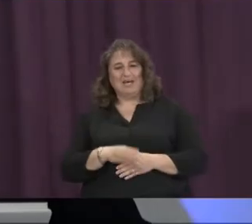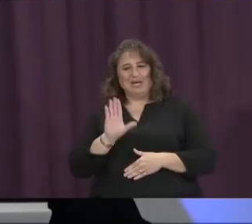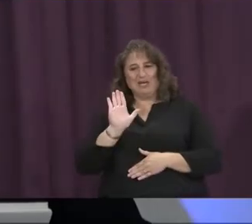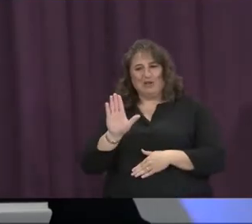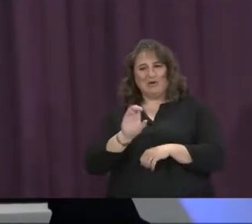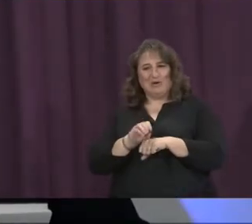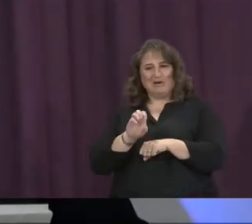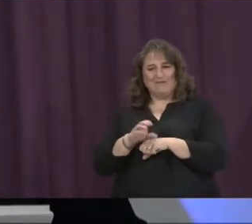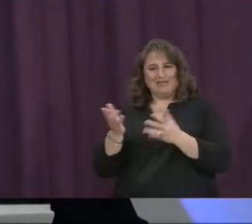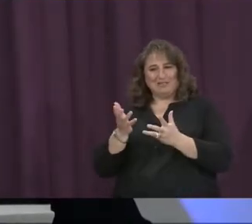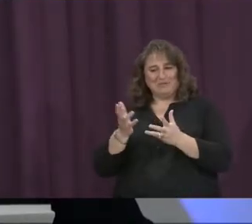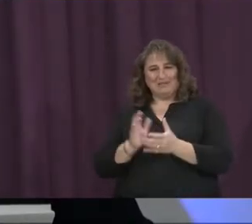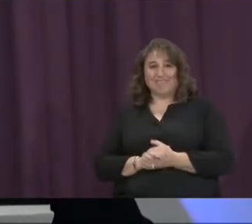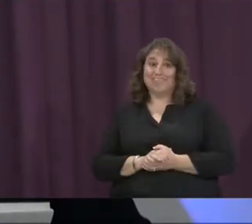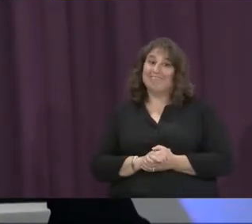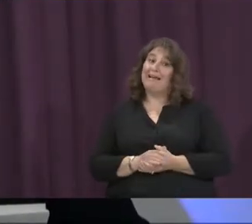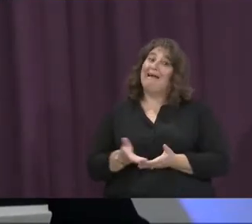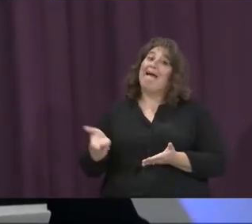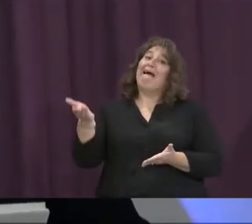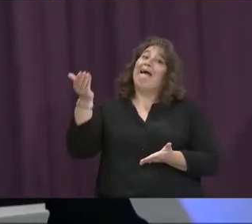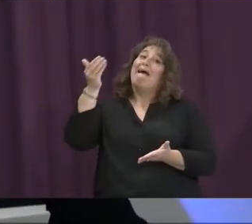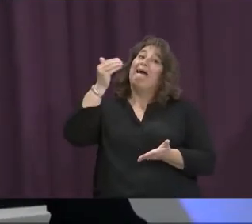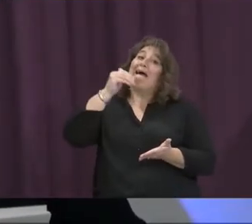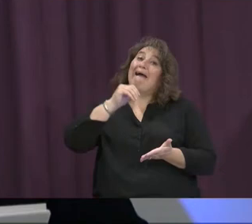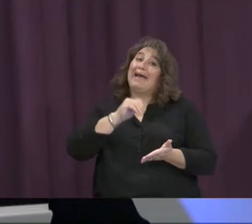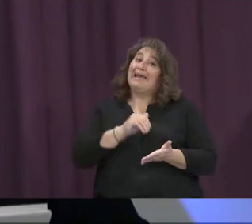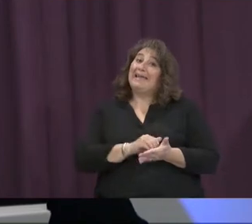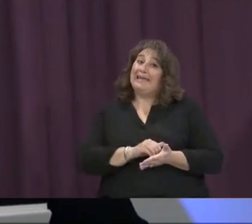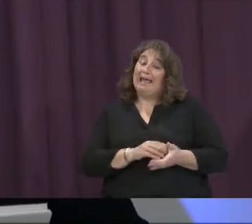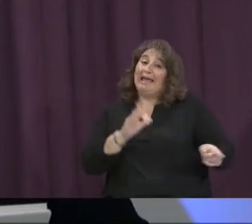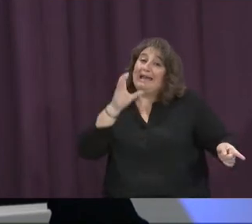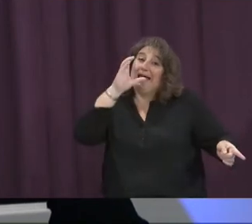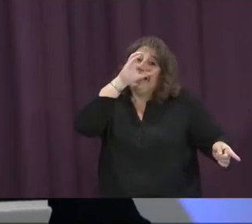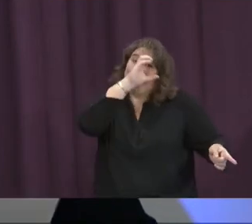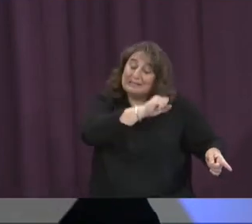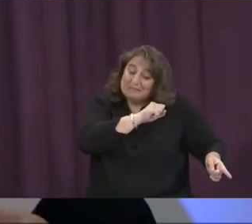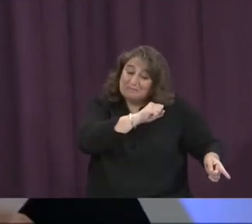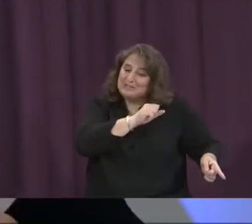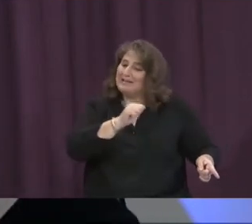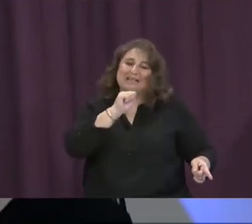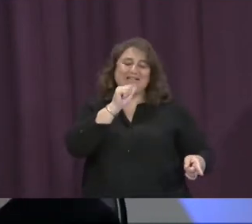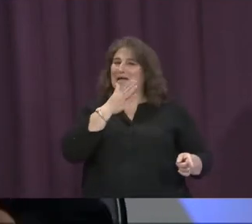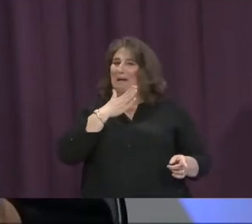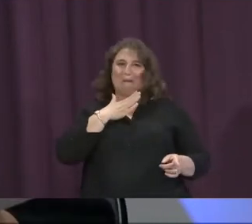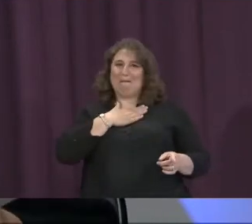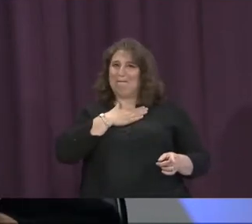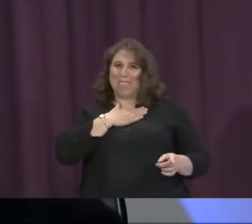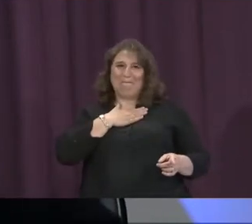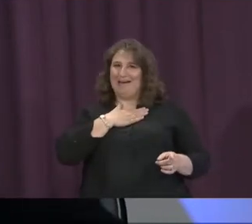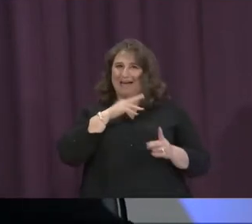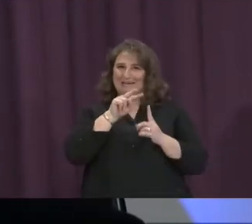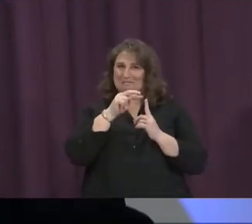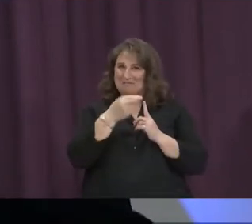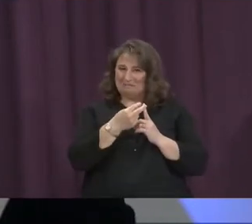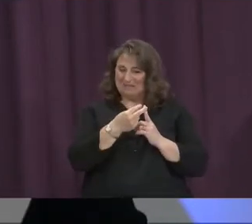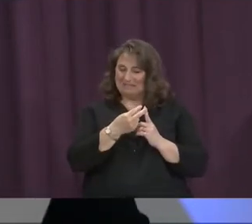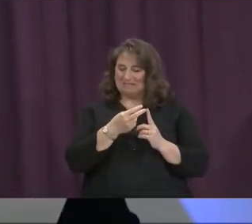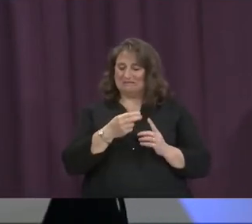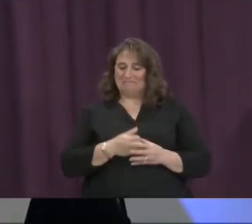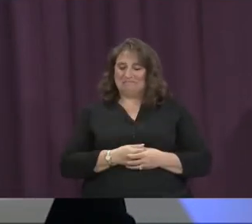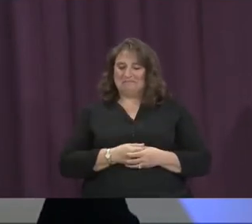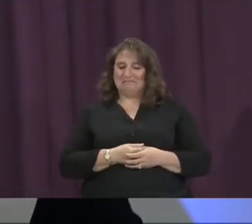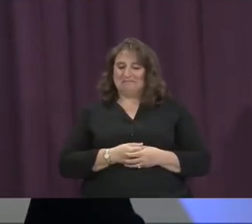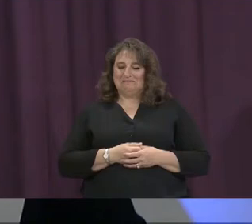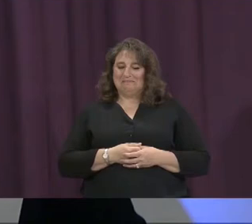All right. Again, this can be coming from an assumption, not necessarily my own views. I like that. I like how you put that. Yeah. But,